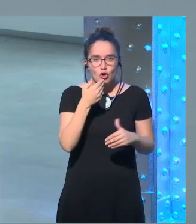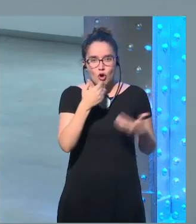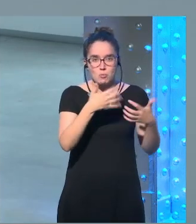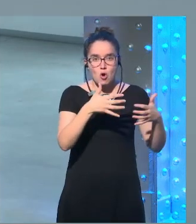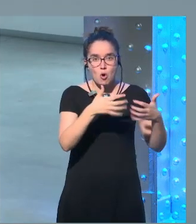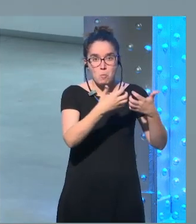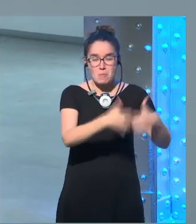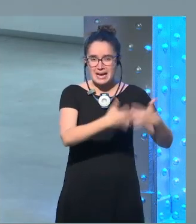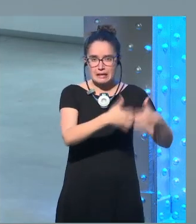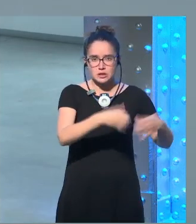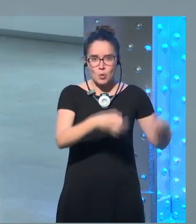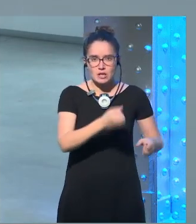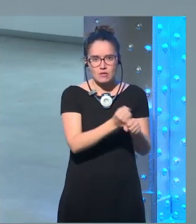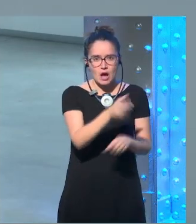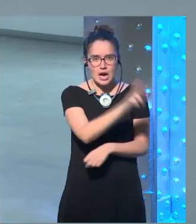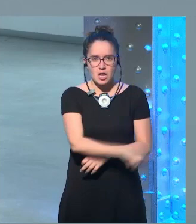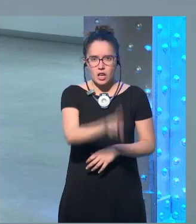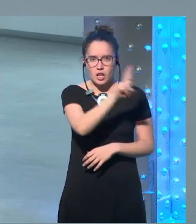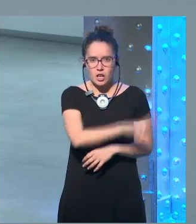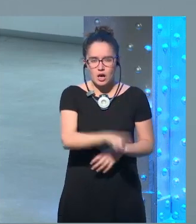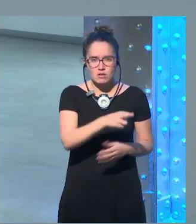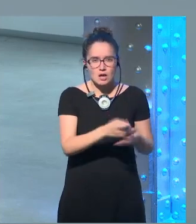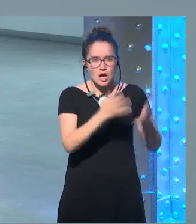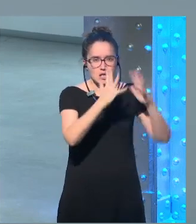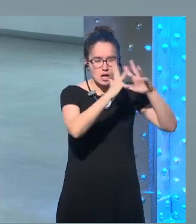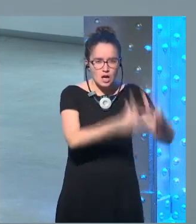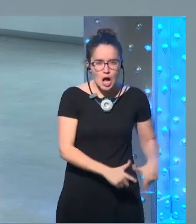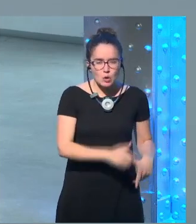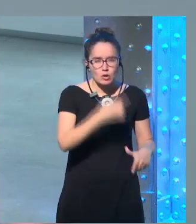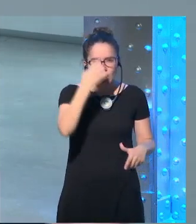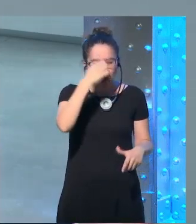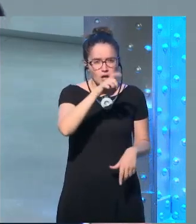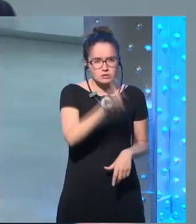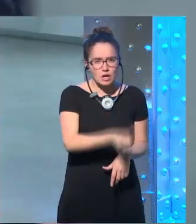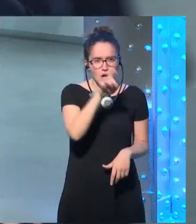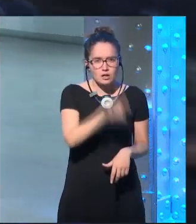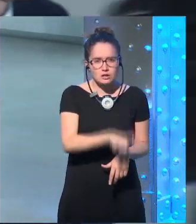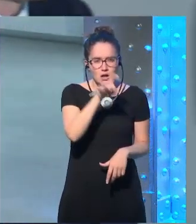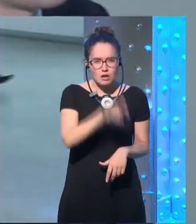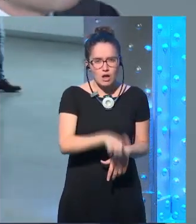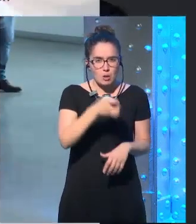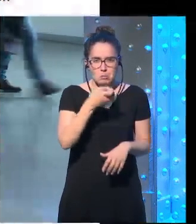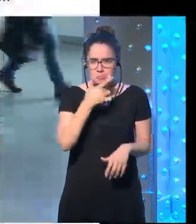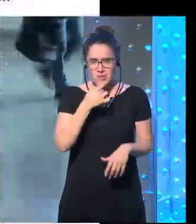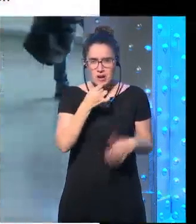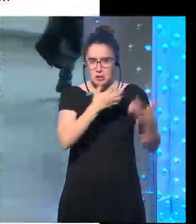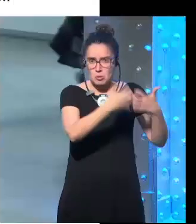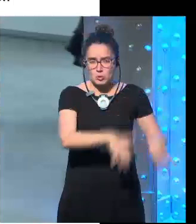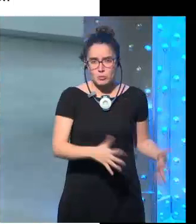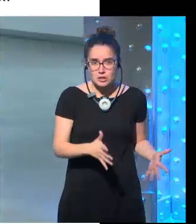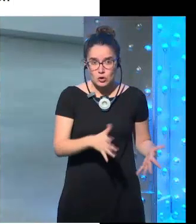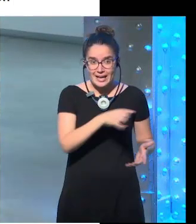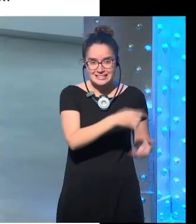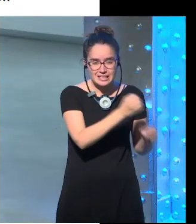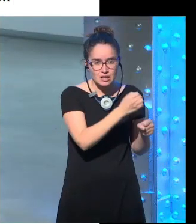repetitive calculations and tabulating the results. This work was taken on by